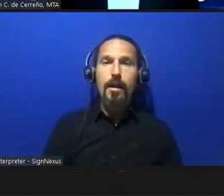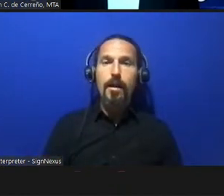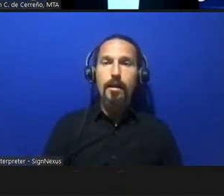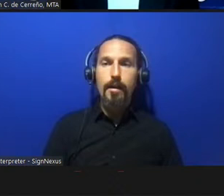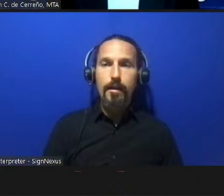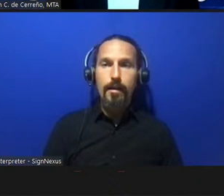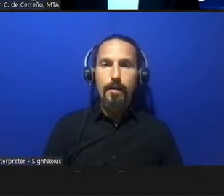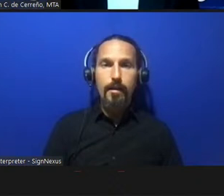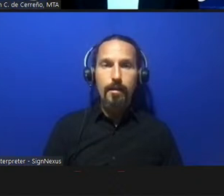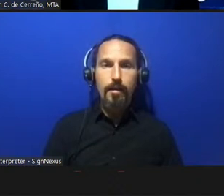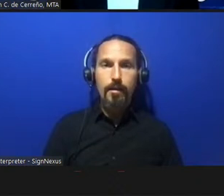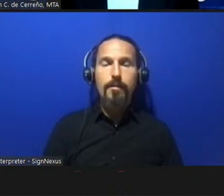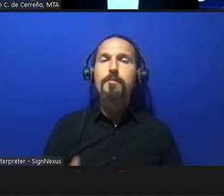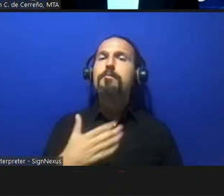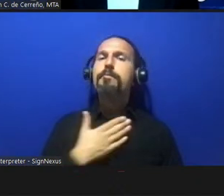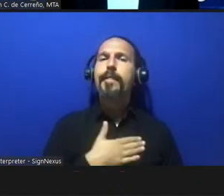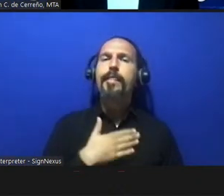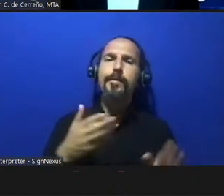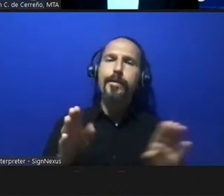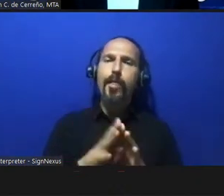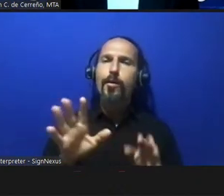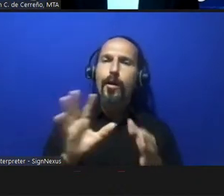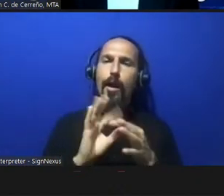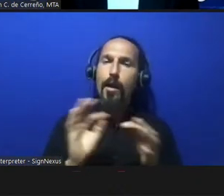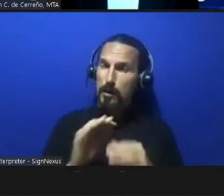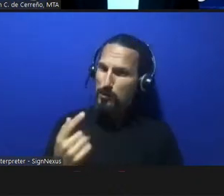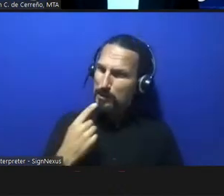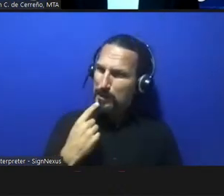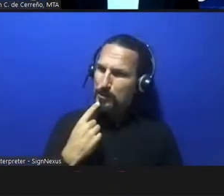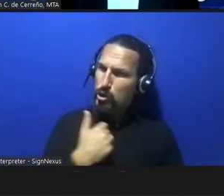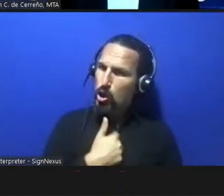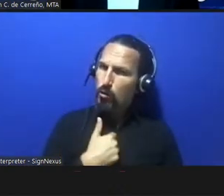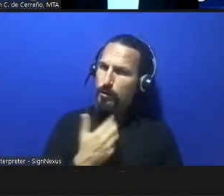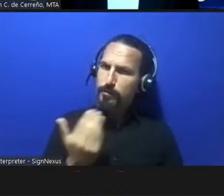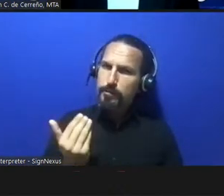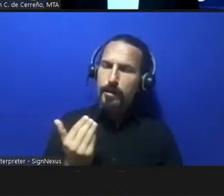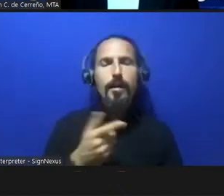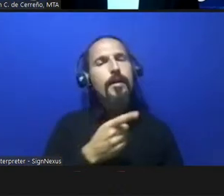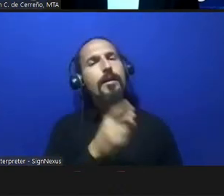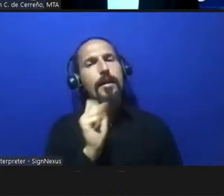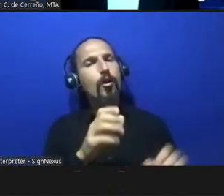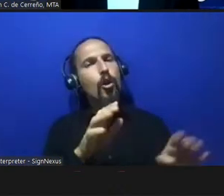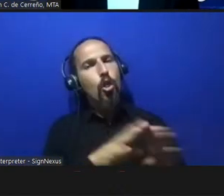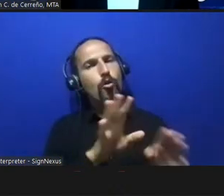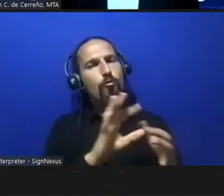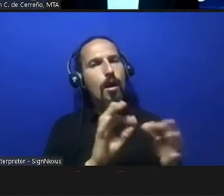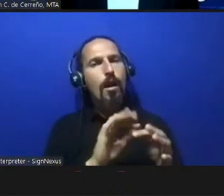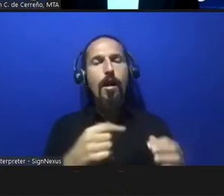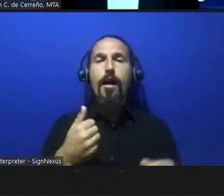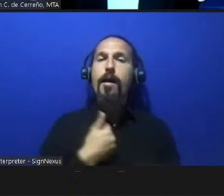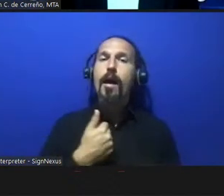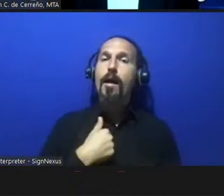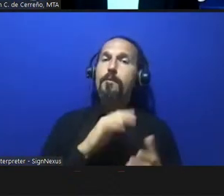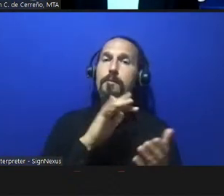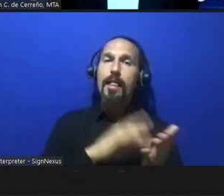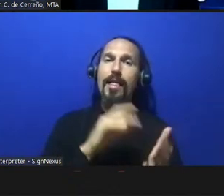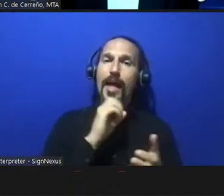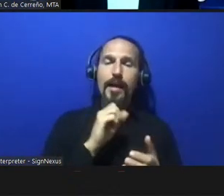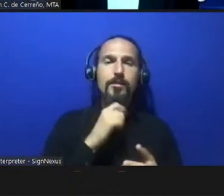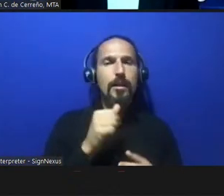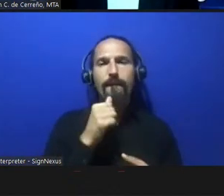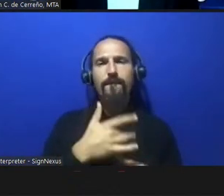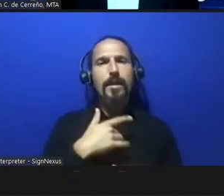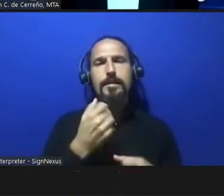concludes your remarks i'm sorry please conclude your remarks as a woman of middle age i do not feel safe